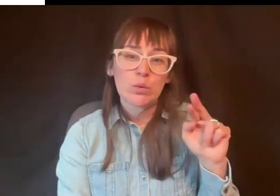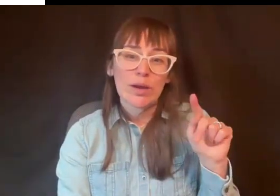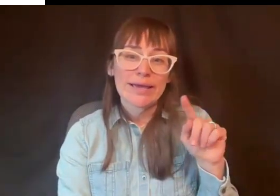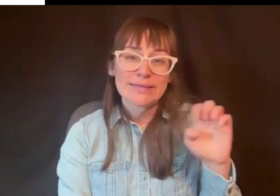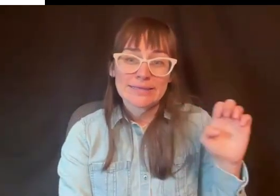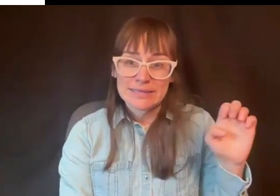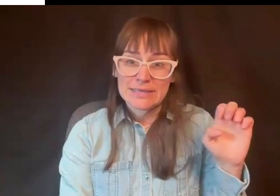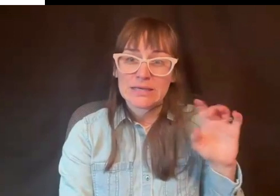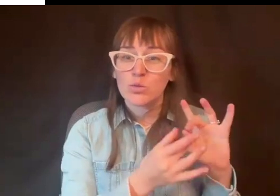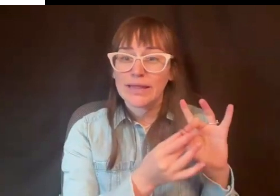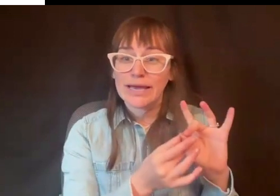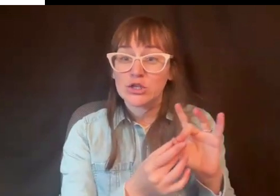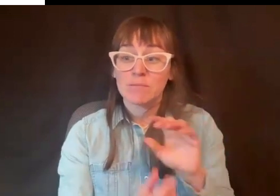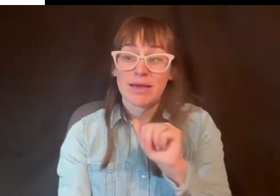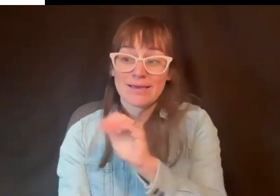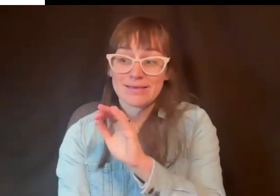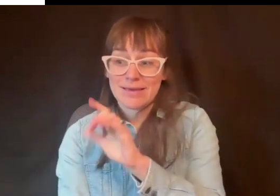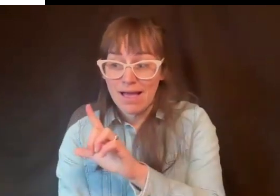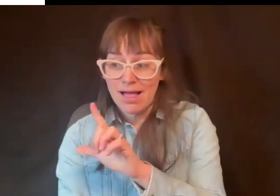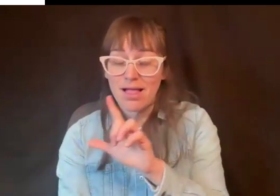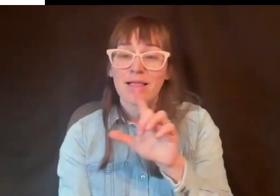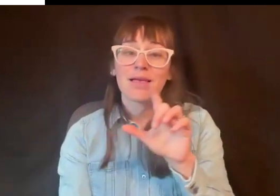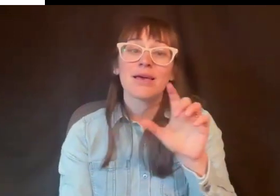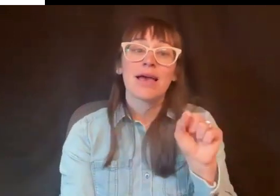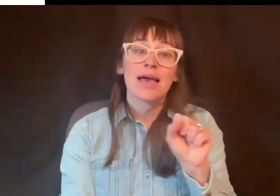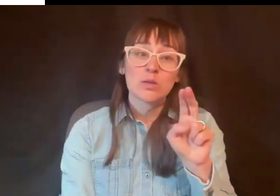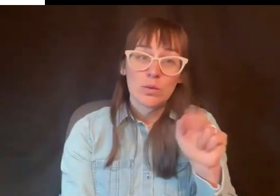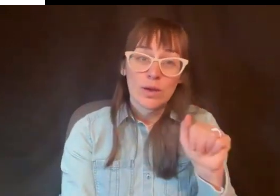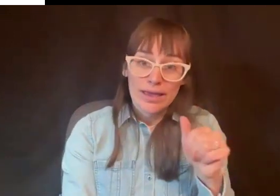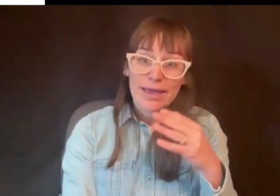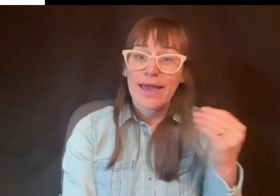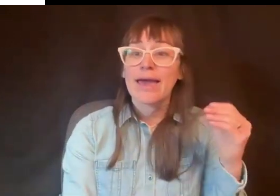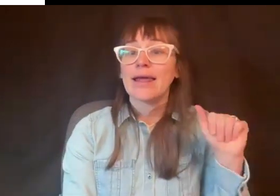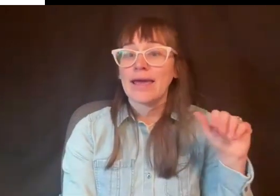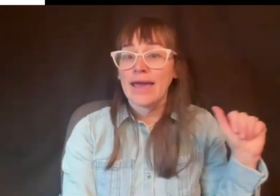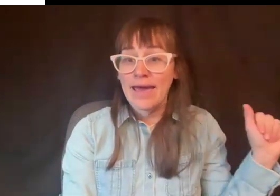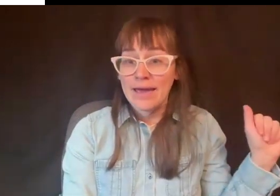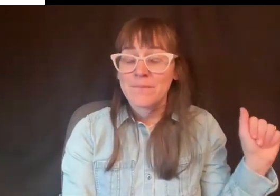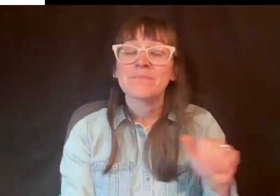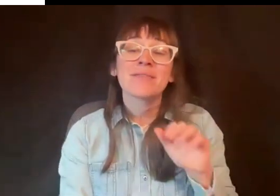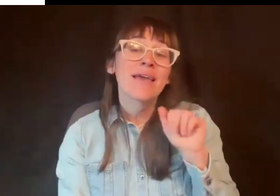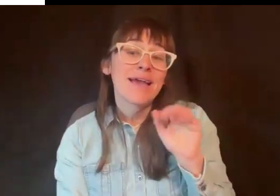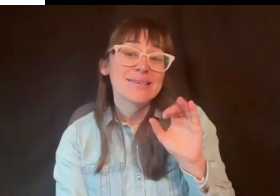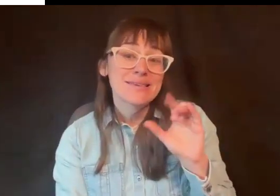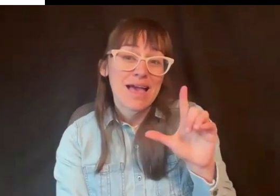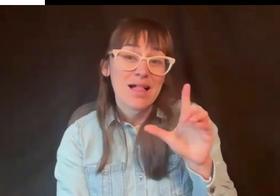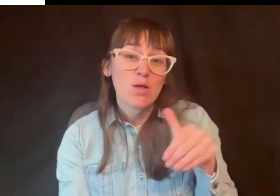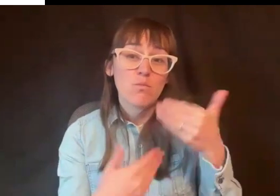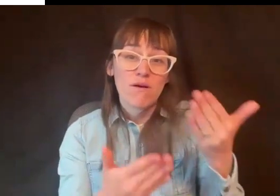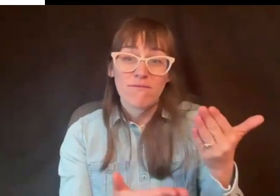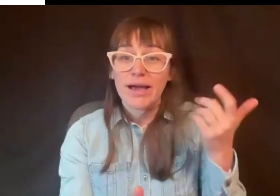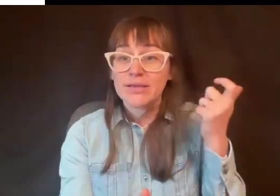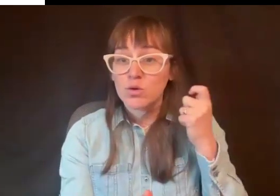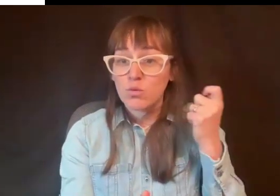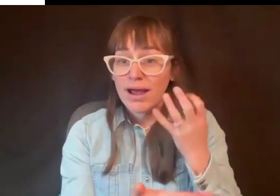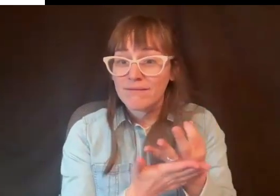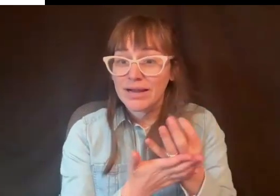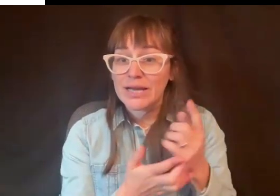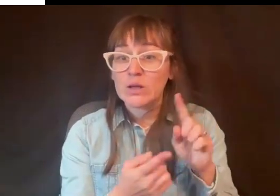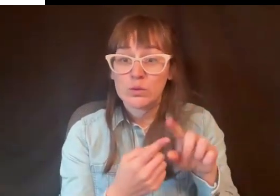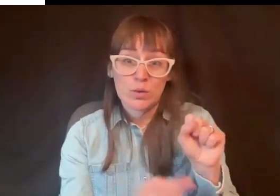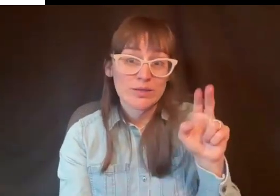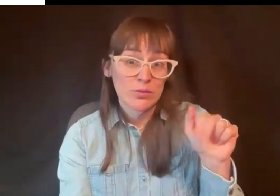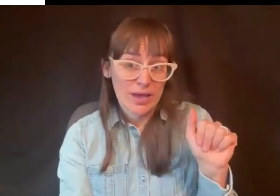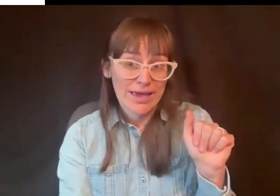Units on Aging, and AAAs. As you know, ACL provides grant funding directly to State Units on Aging, so SUAs are